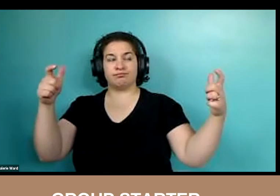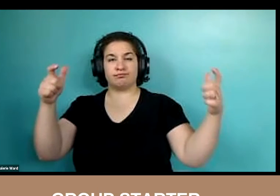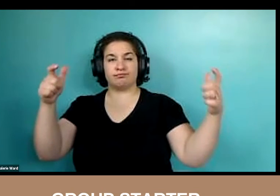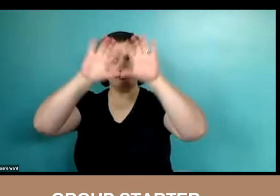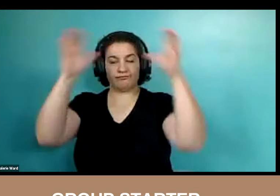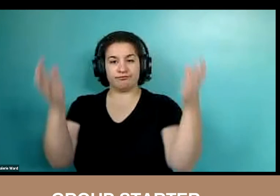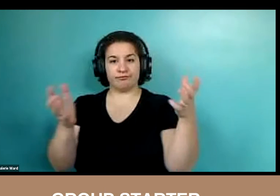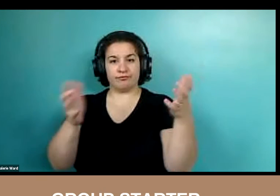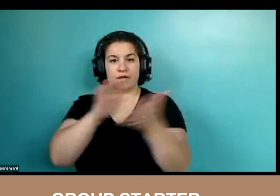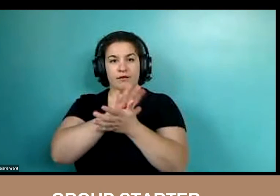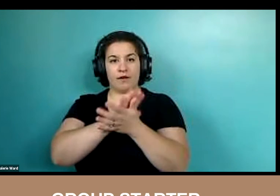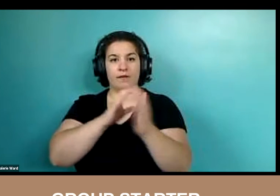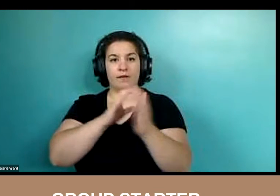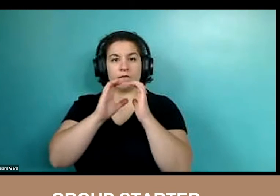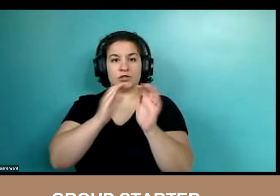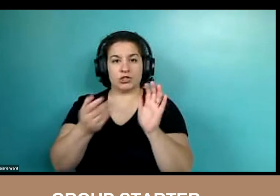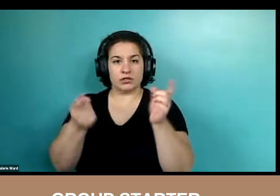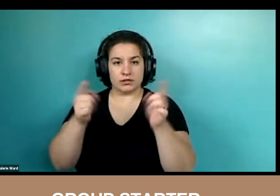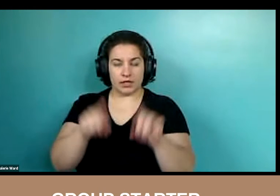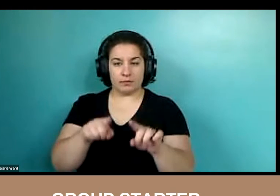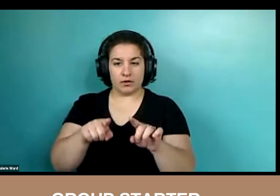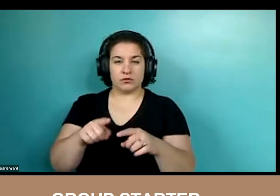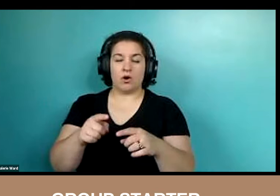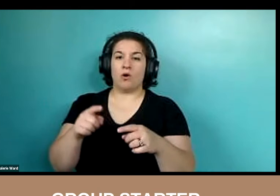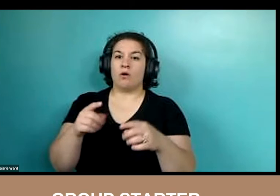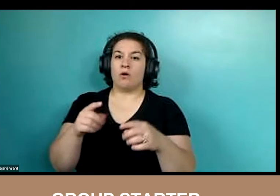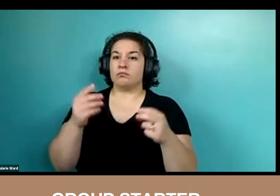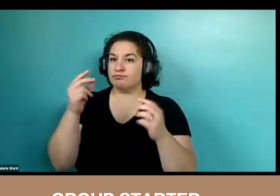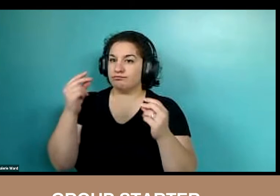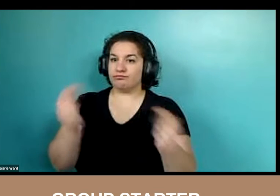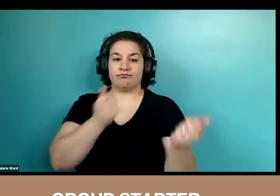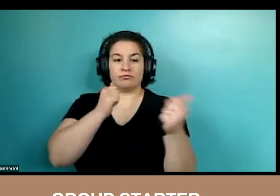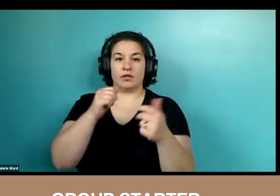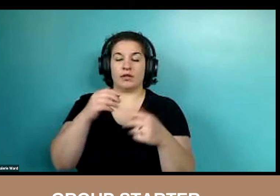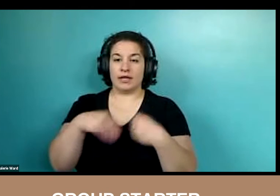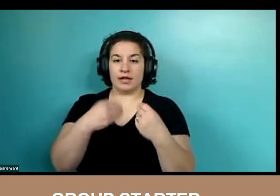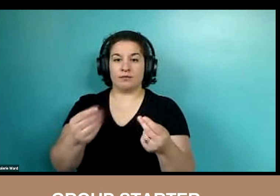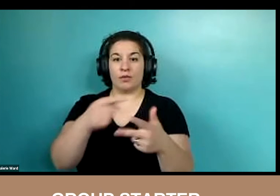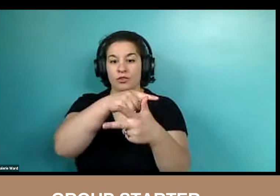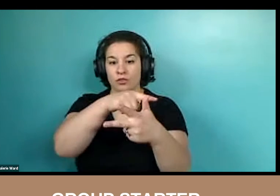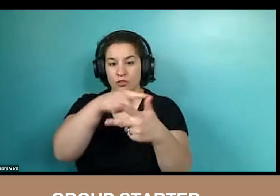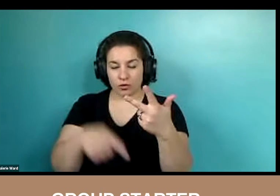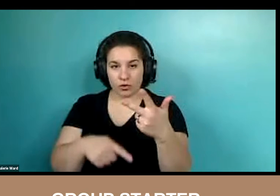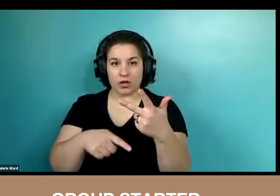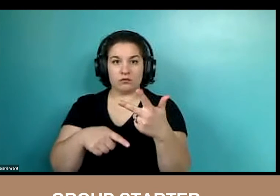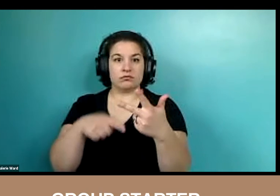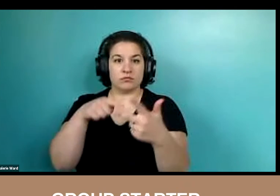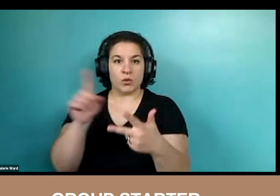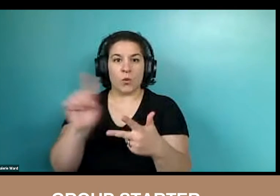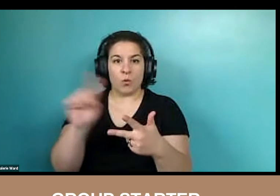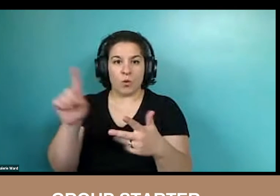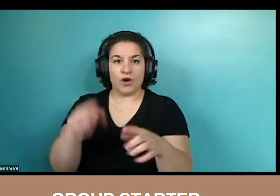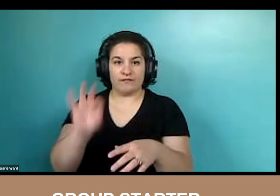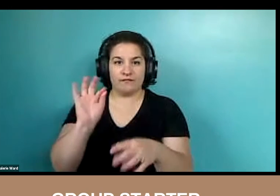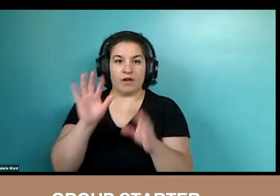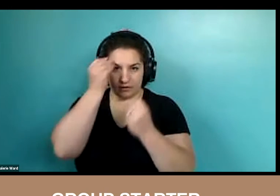it automatically gives them kind of the 3 biggest buckets of this is where you're going to pull information from.